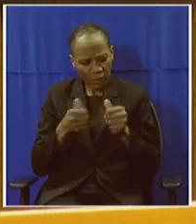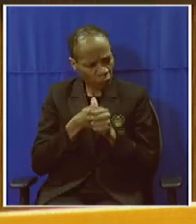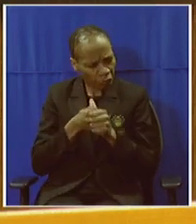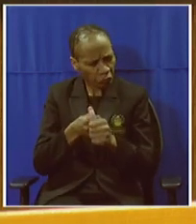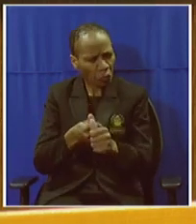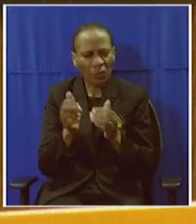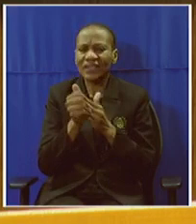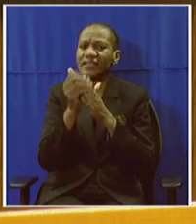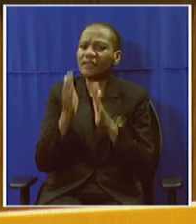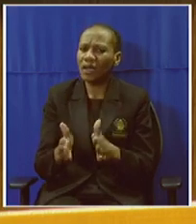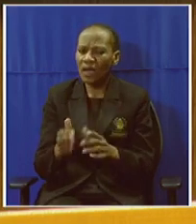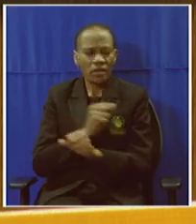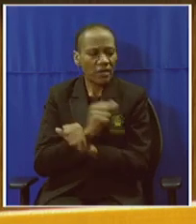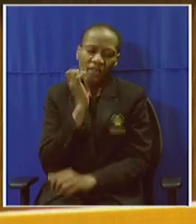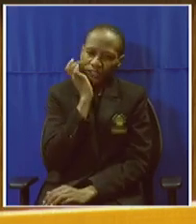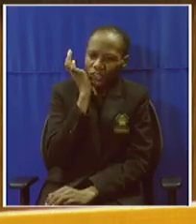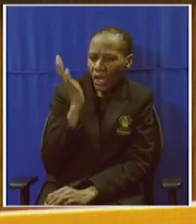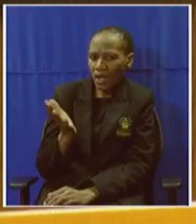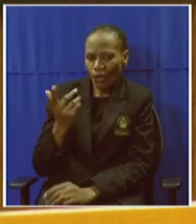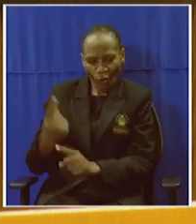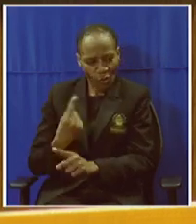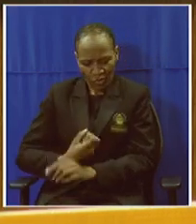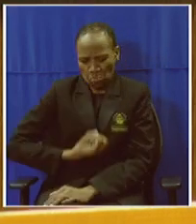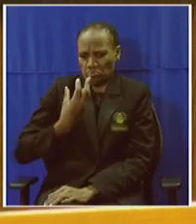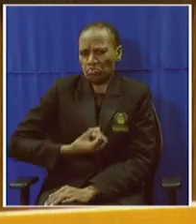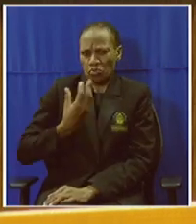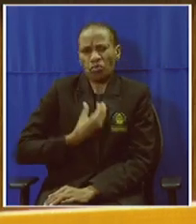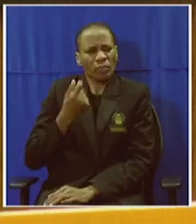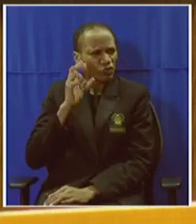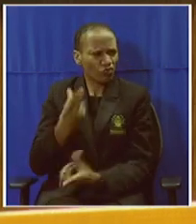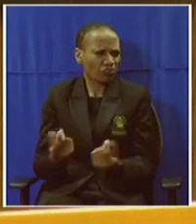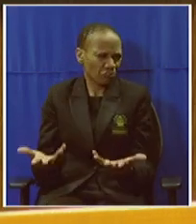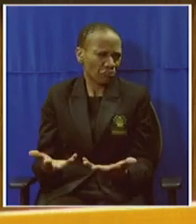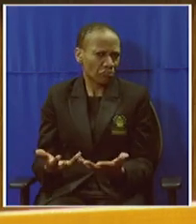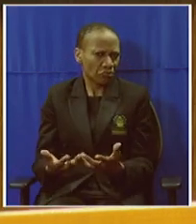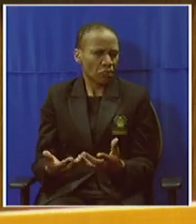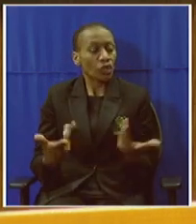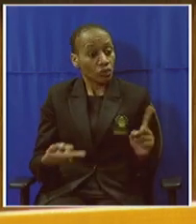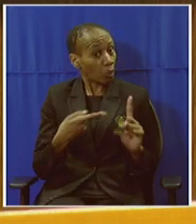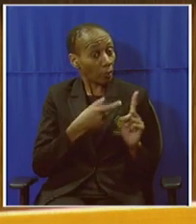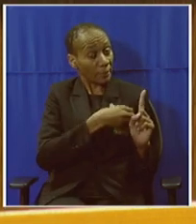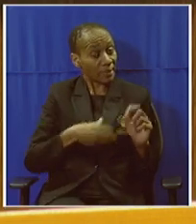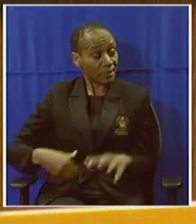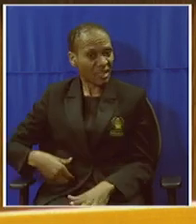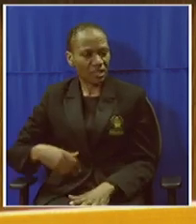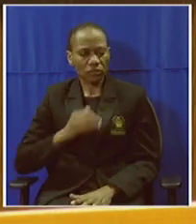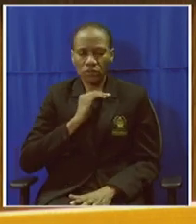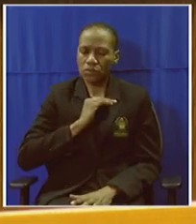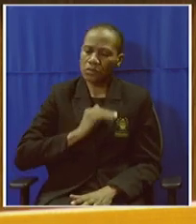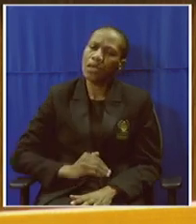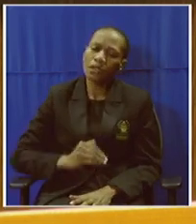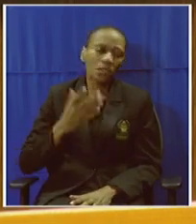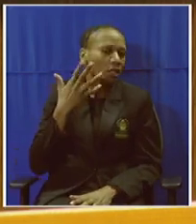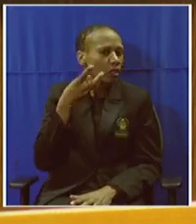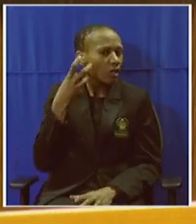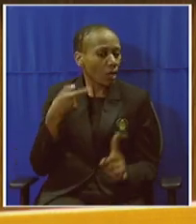never shy about expressing her views. So it was very, very sad to hear the news of her